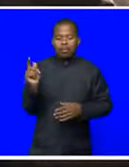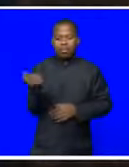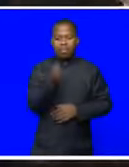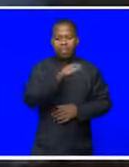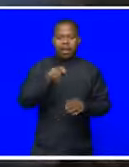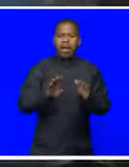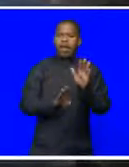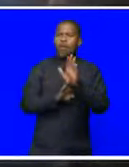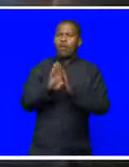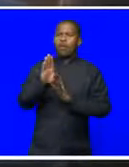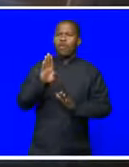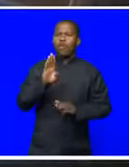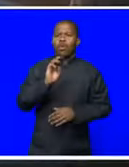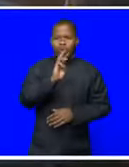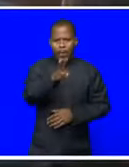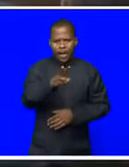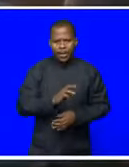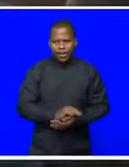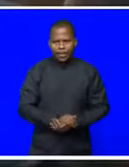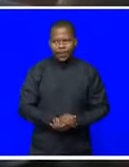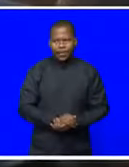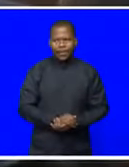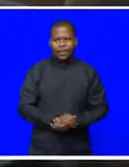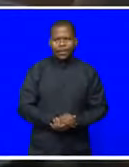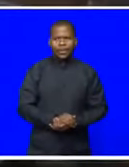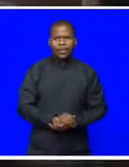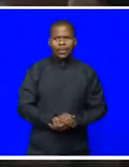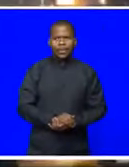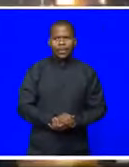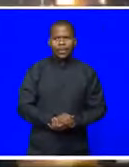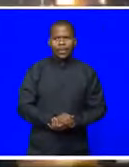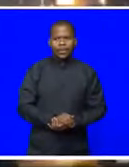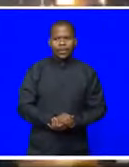country. For Eswatini TV Sports, Fabiso Msonera, Mbabane.